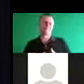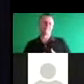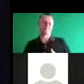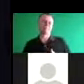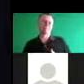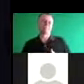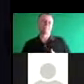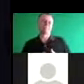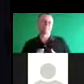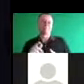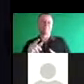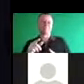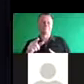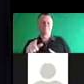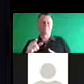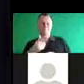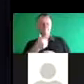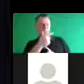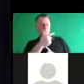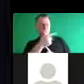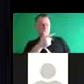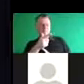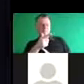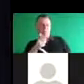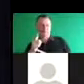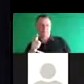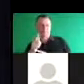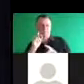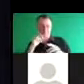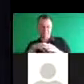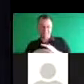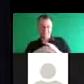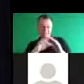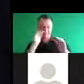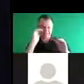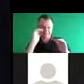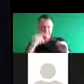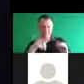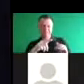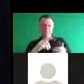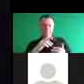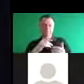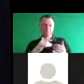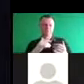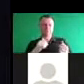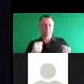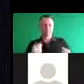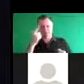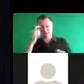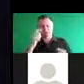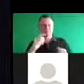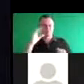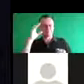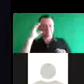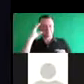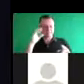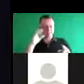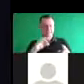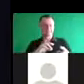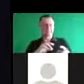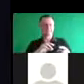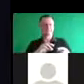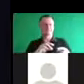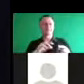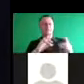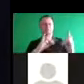walking us around in deftly, really brings these two things together. So you've got the real solid idea of this bed, but also this video, which is